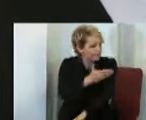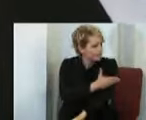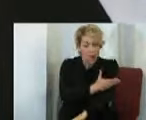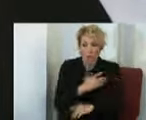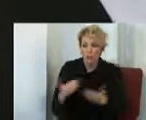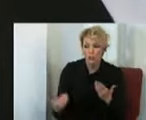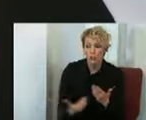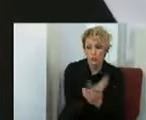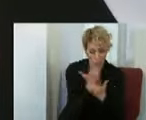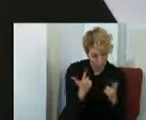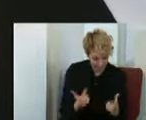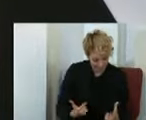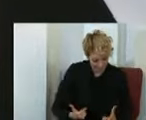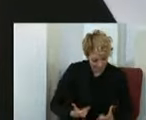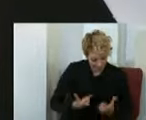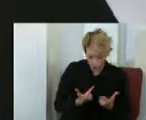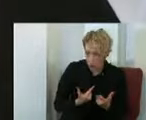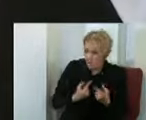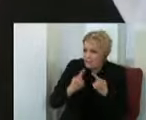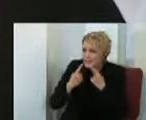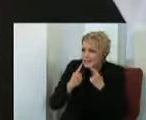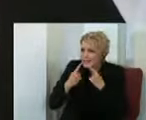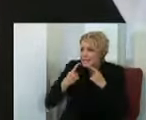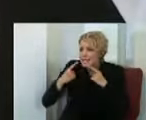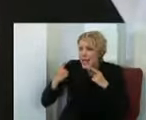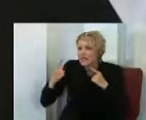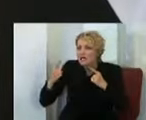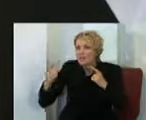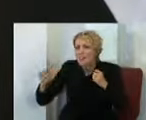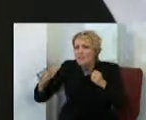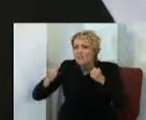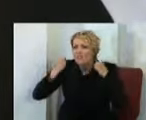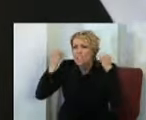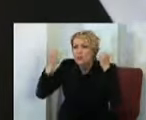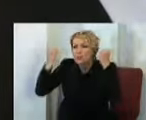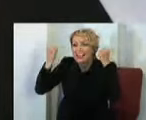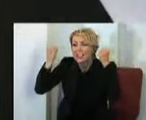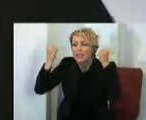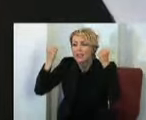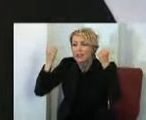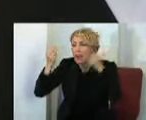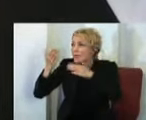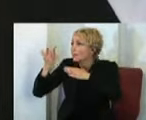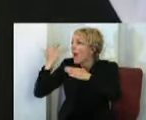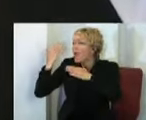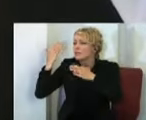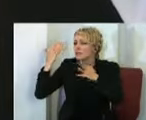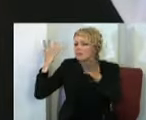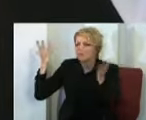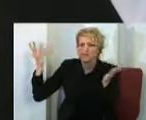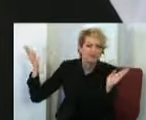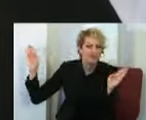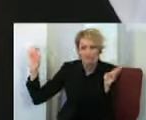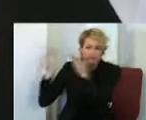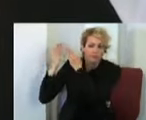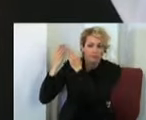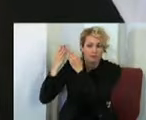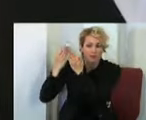are celebrating success and victory over their past, we thank you,